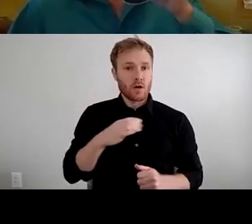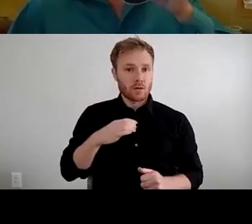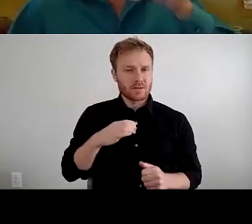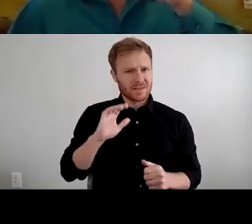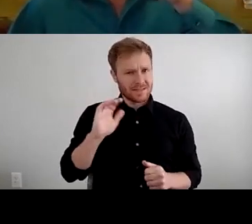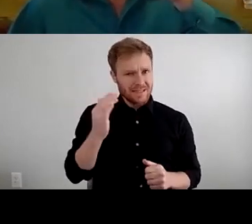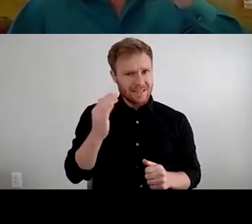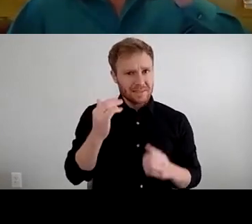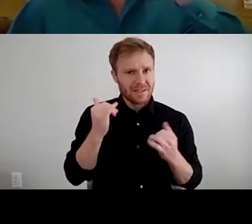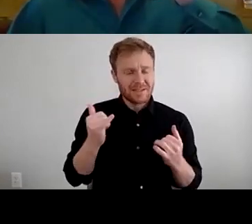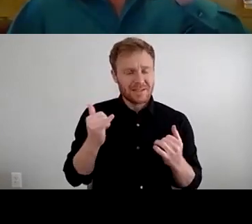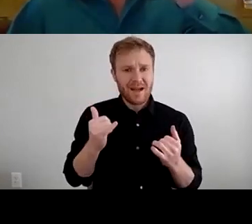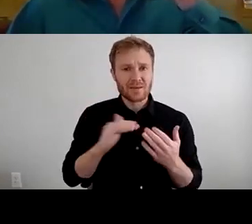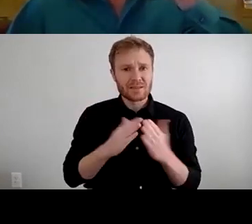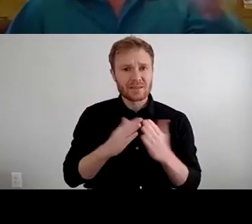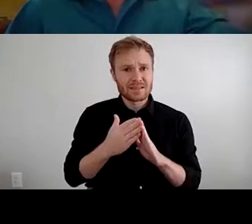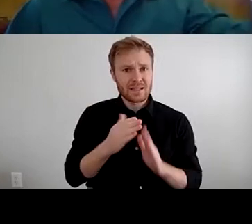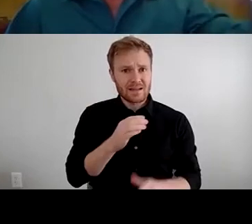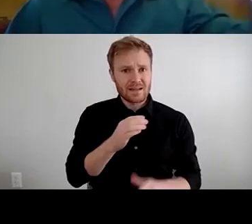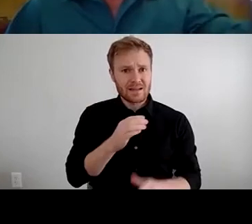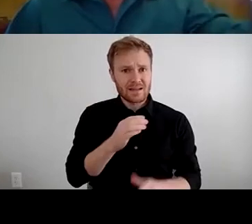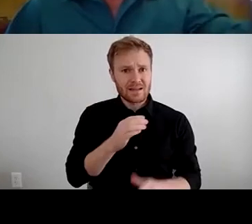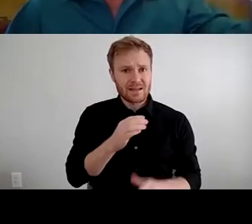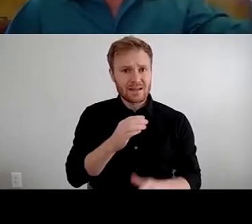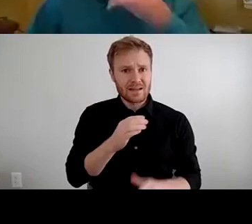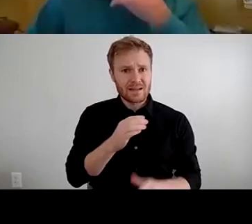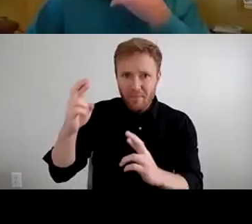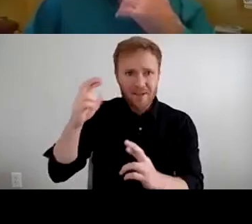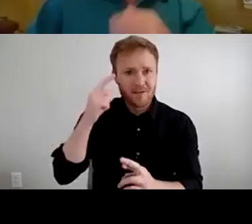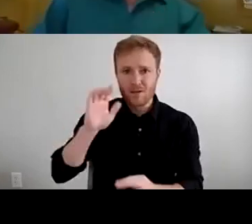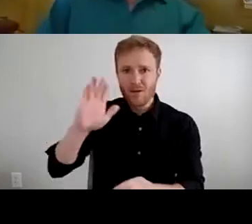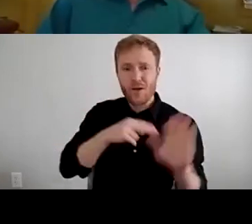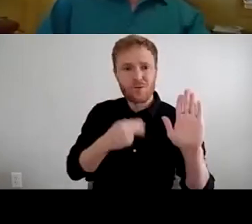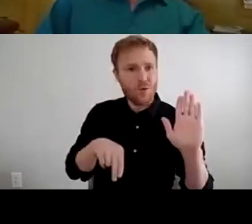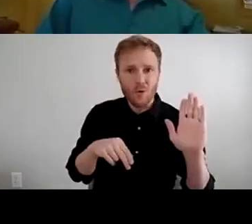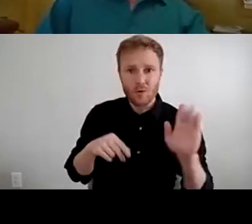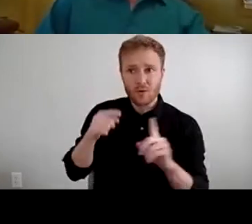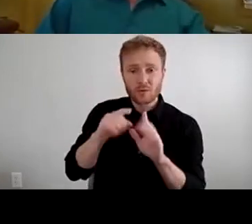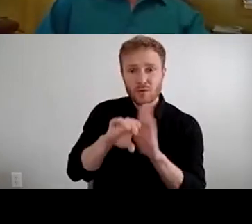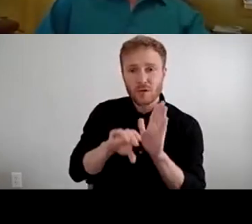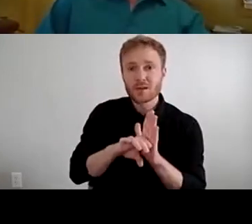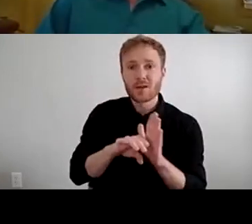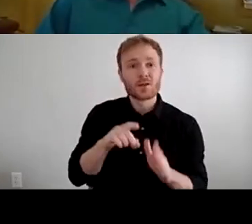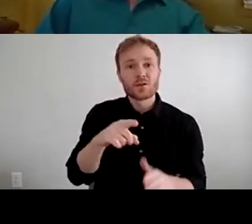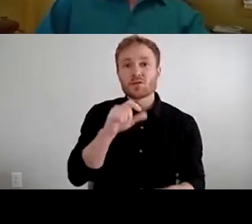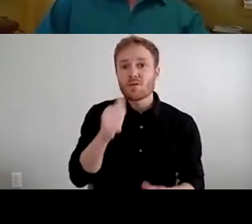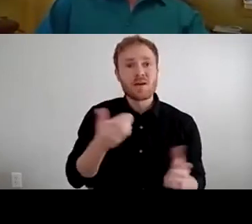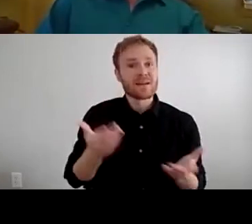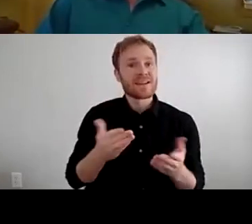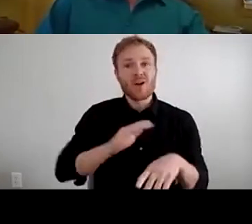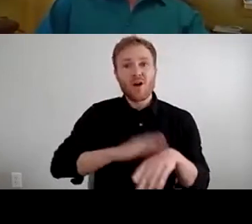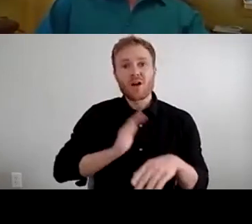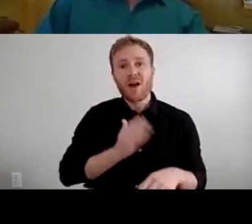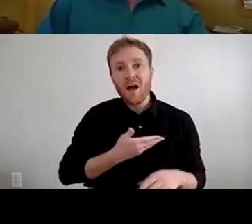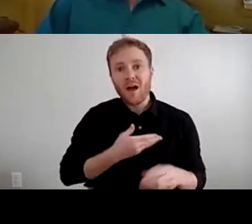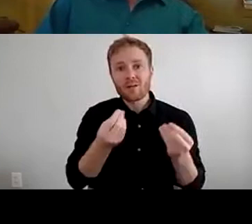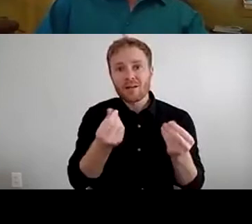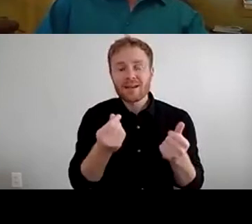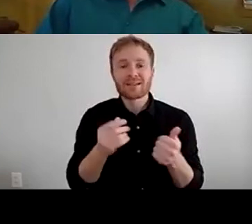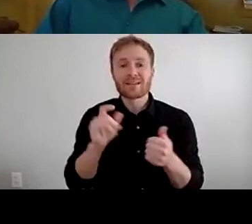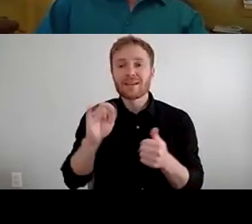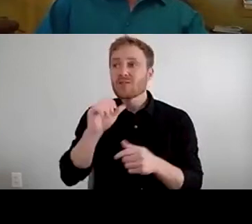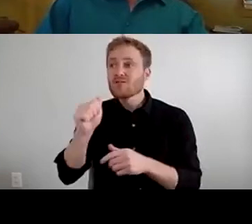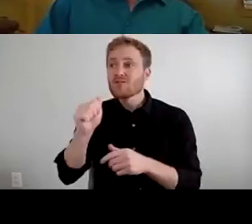took to the Constitution. You would not be here on our lands were it not for this Constitution. So I am imploring you. I've